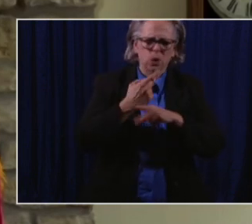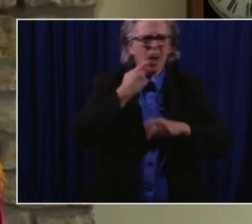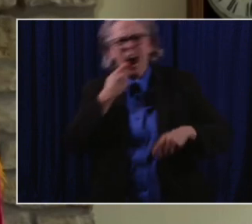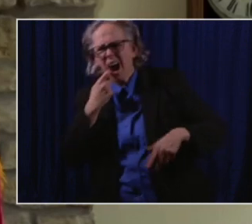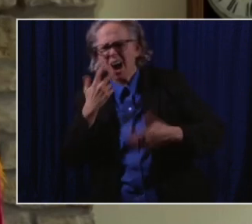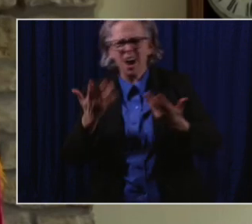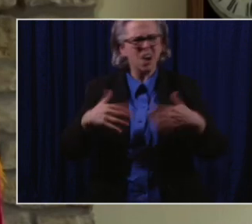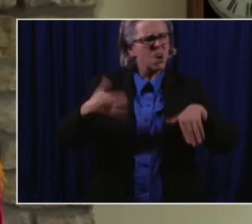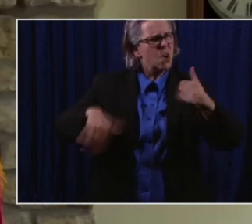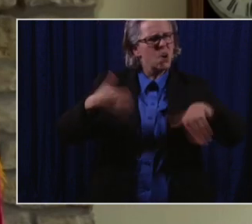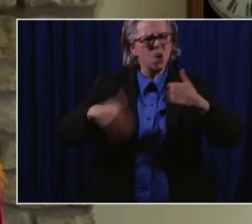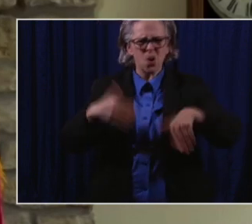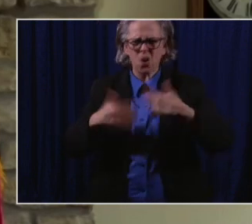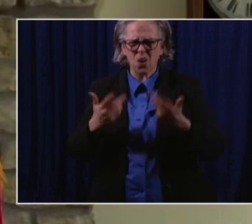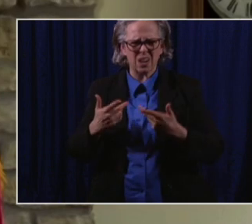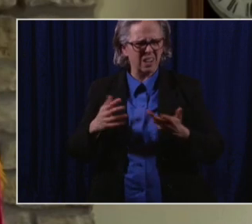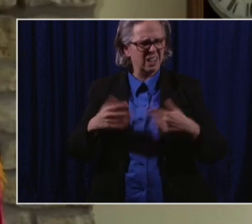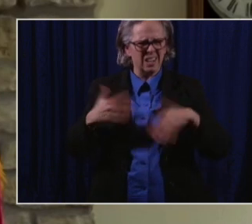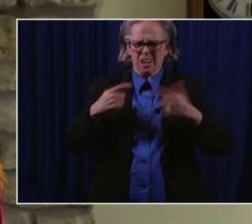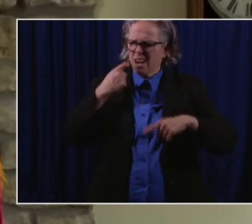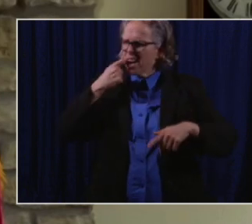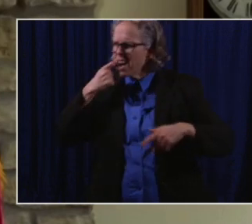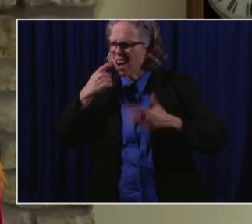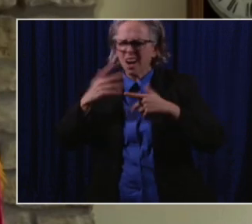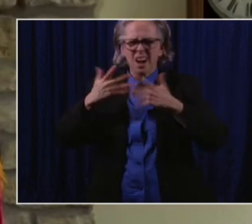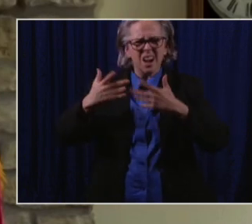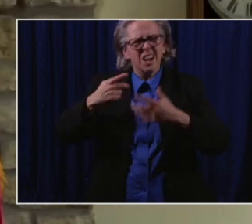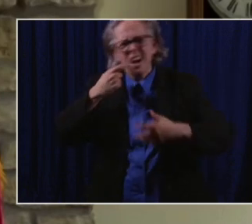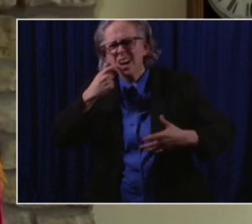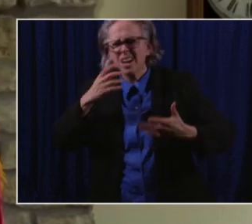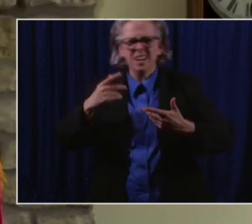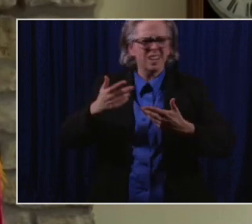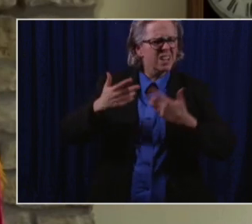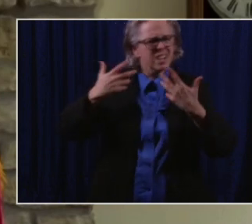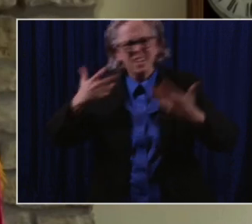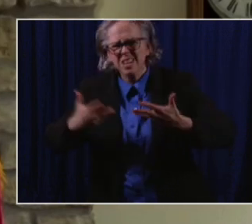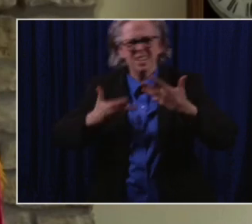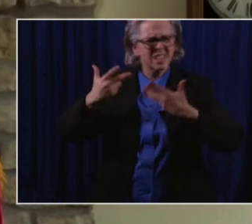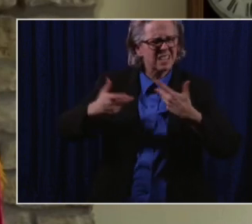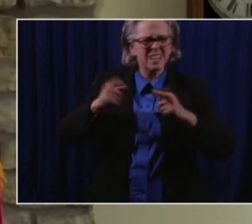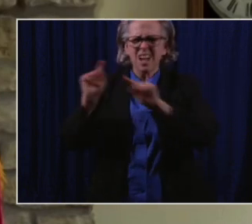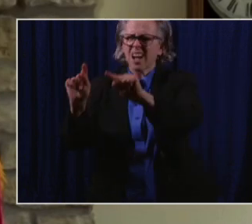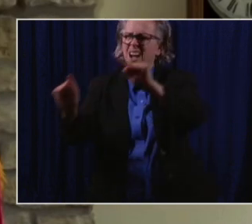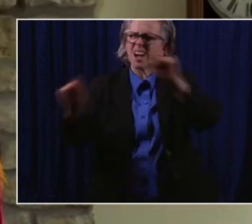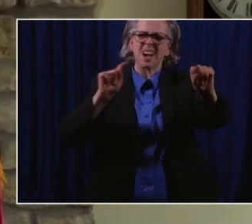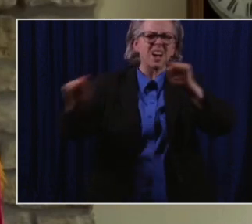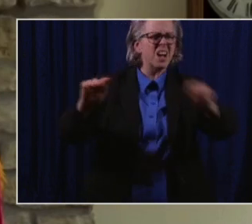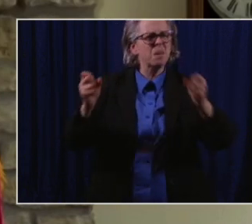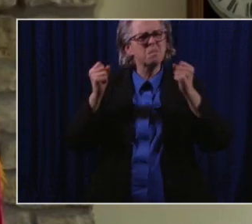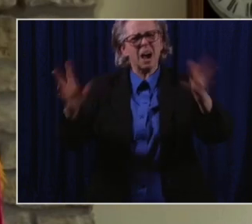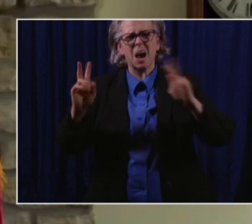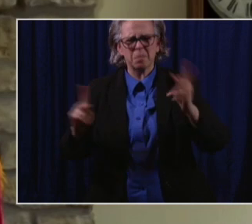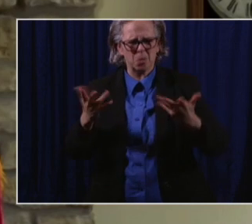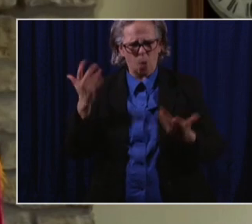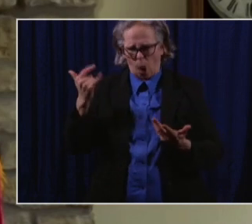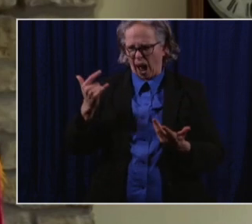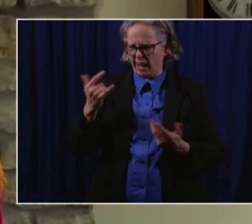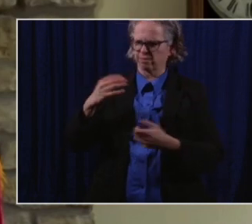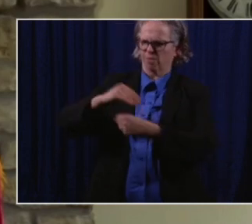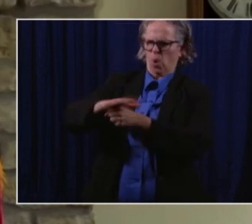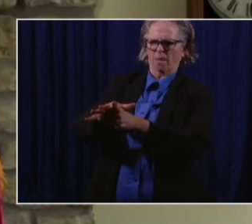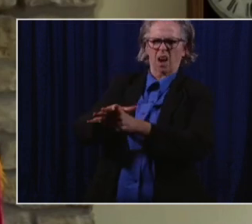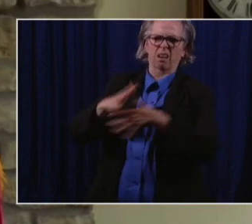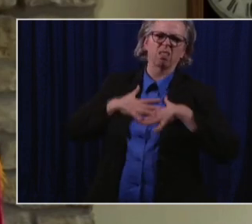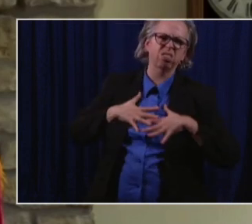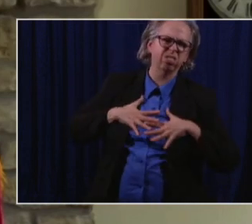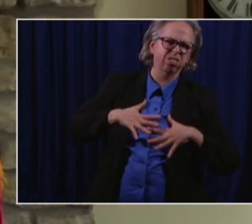dependency. And so these are some of the things that have come along with the virus that, obviously cause